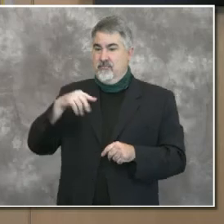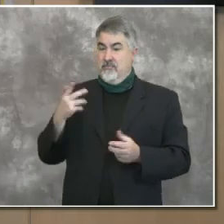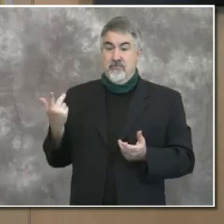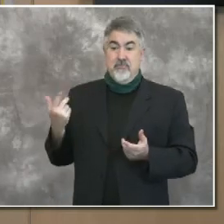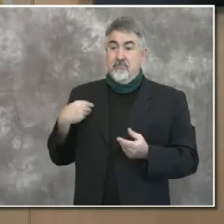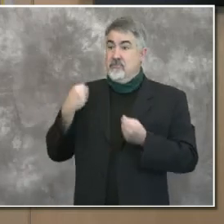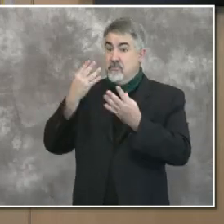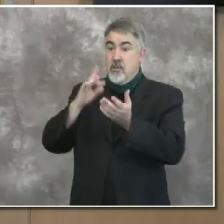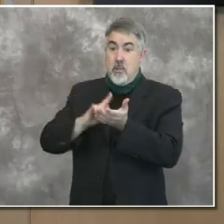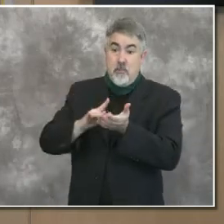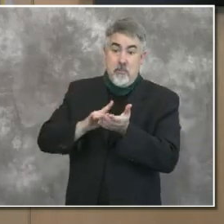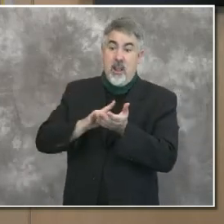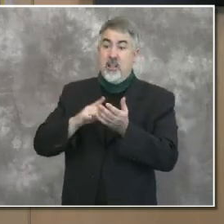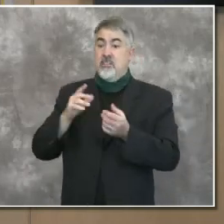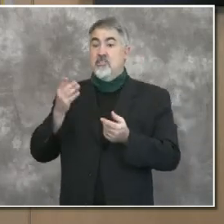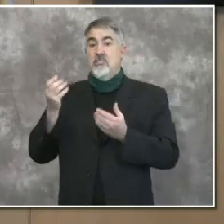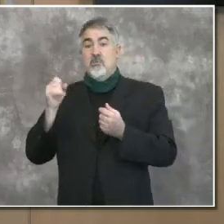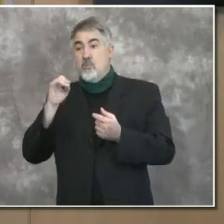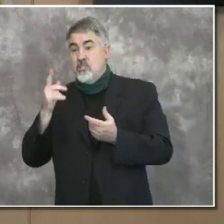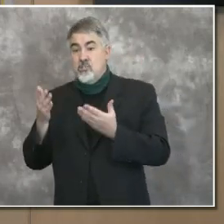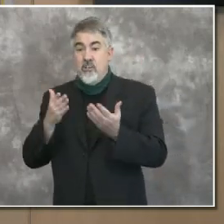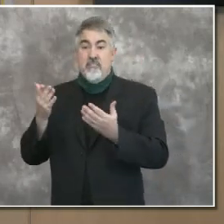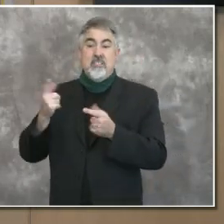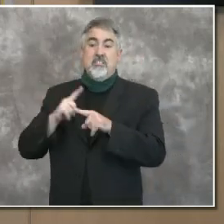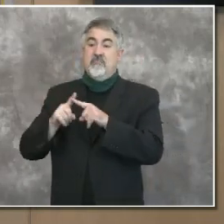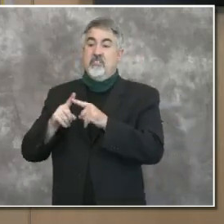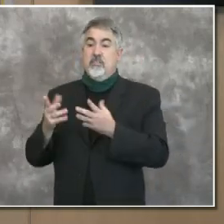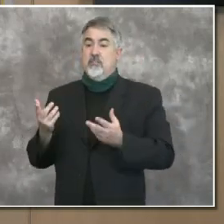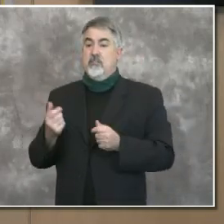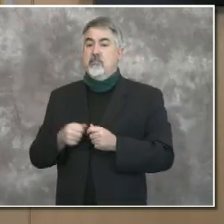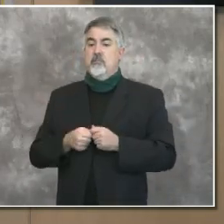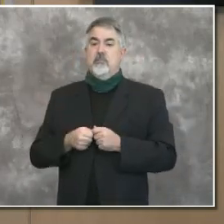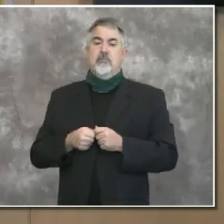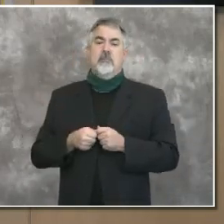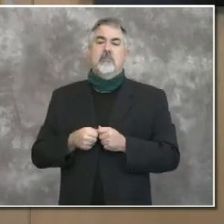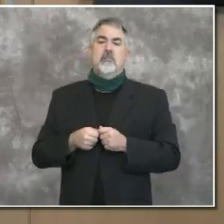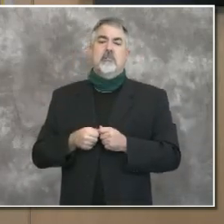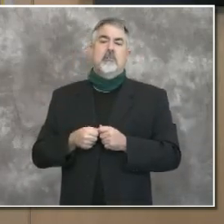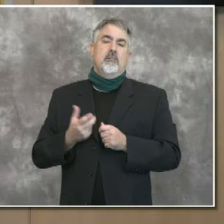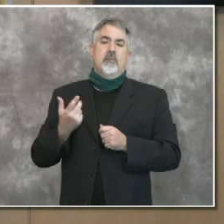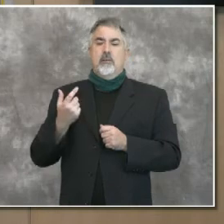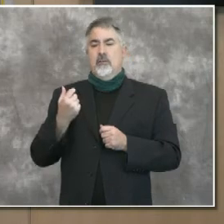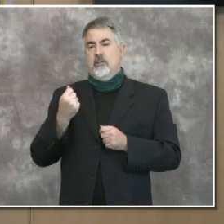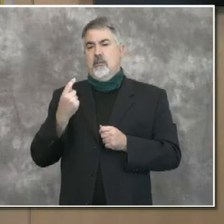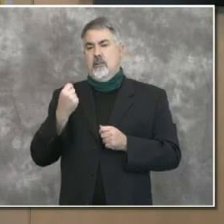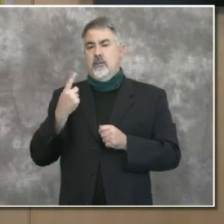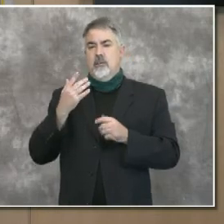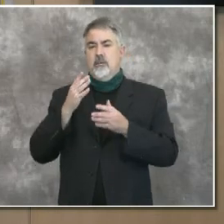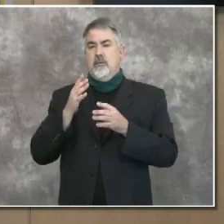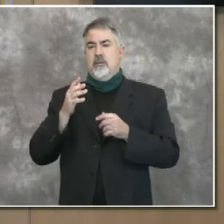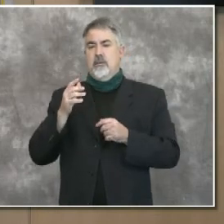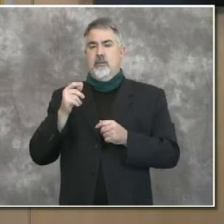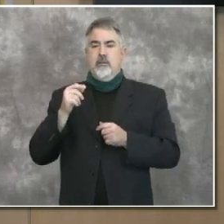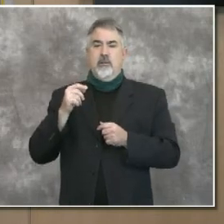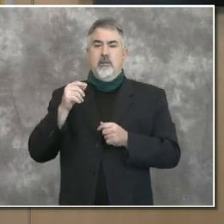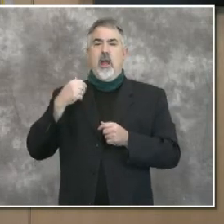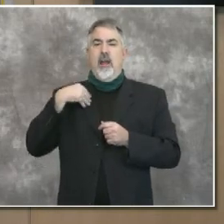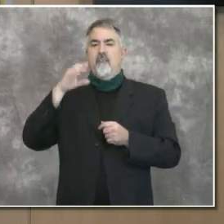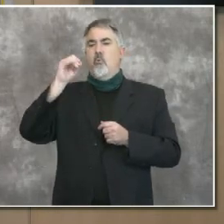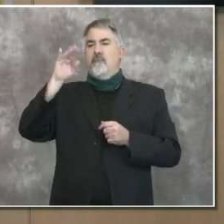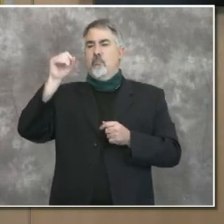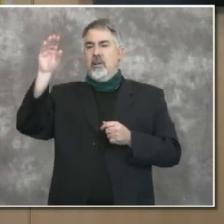service support. Because a small number of those individuals are being housed off the base, we were kept